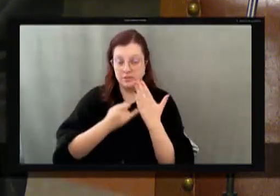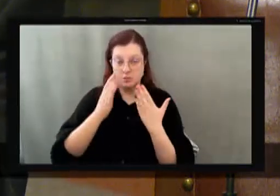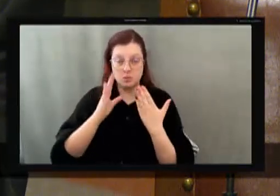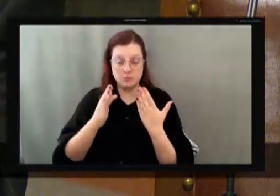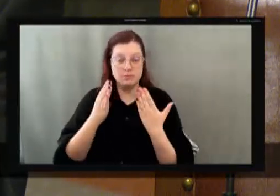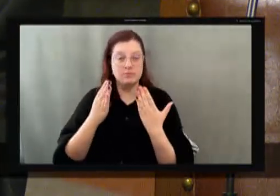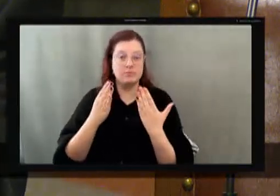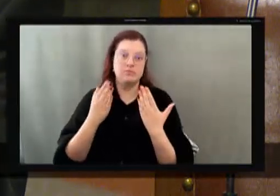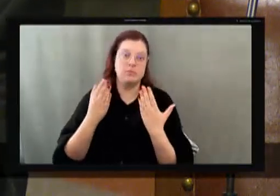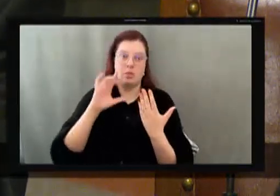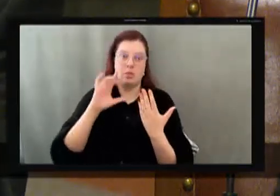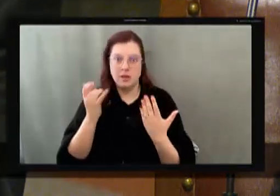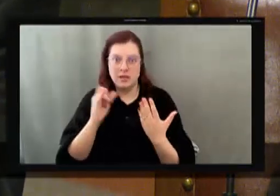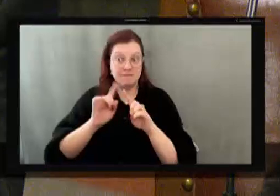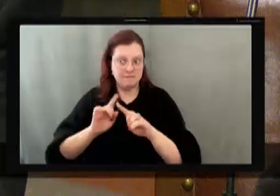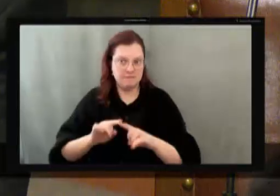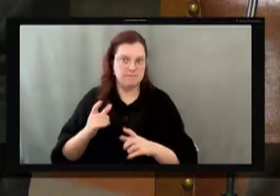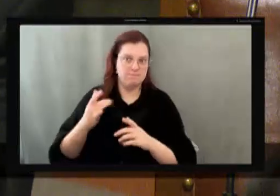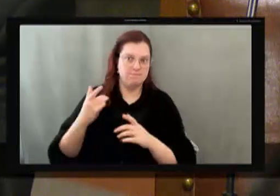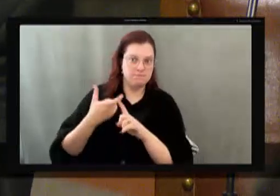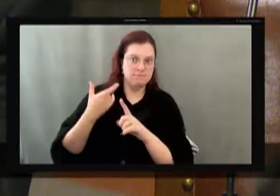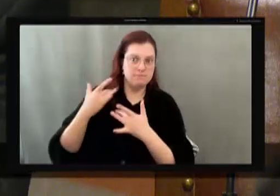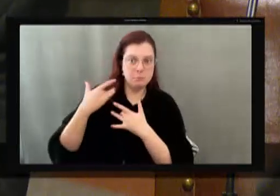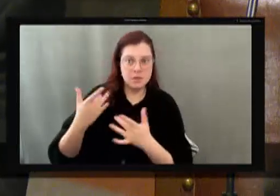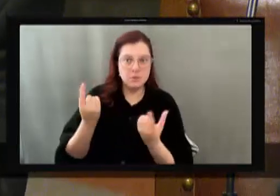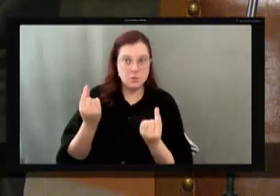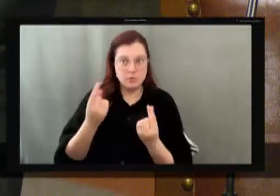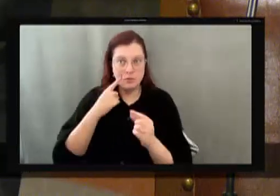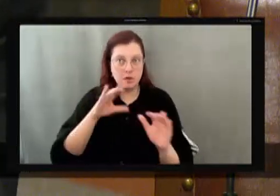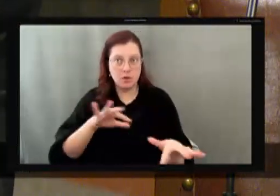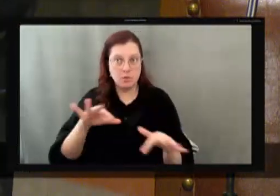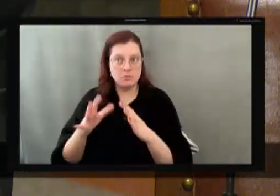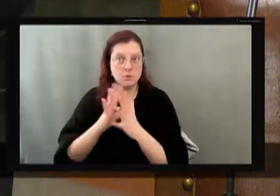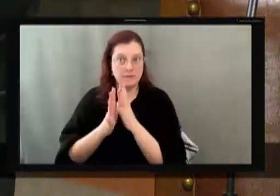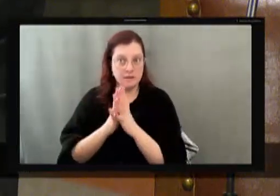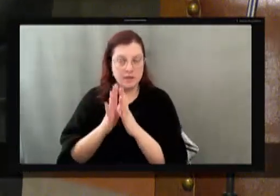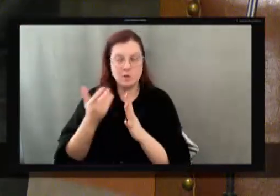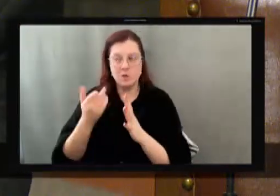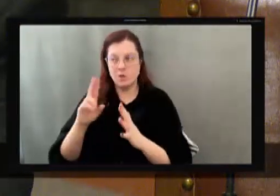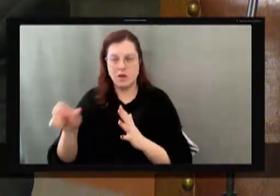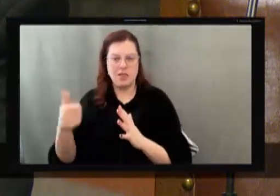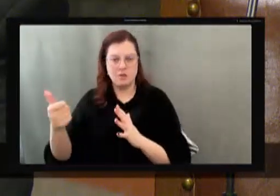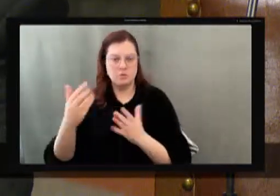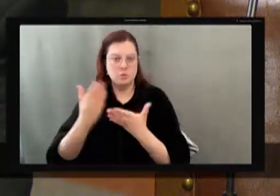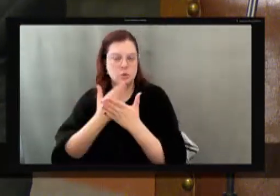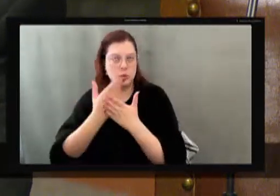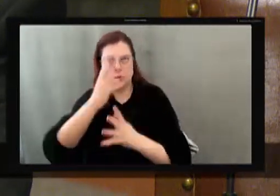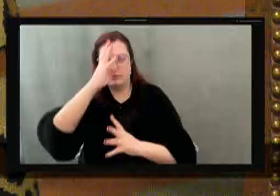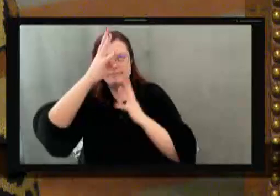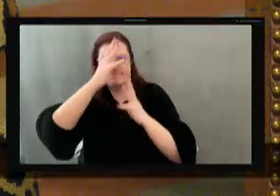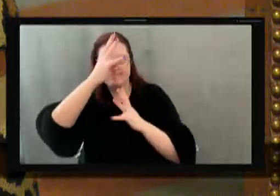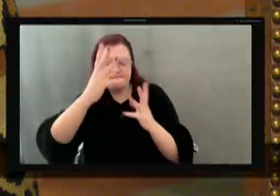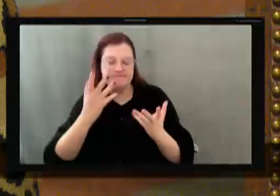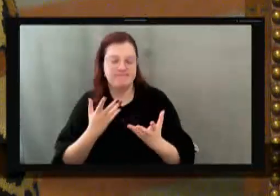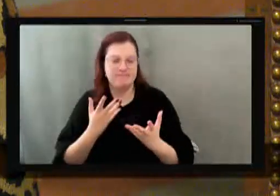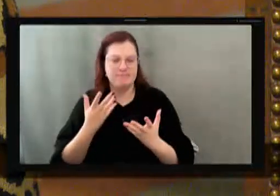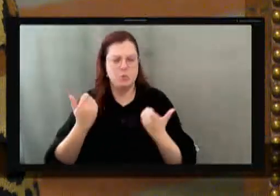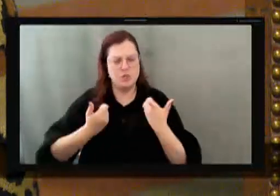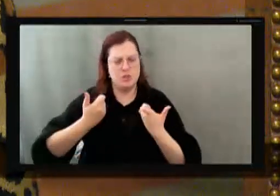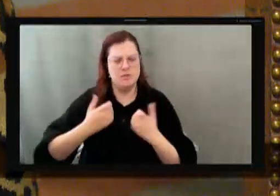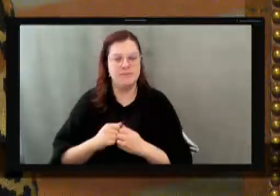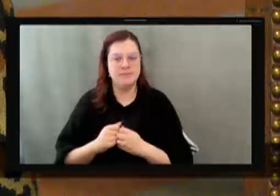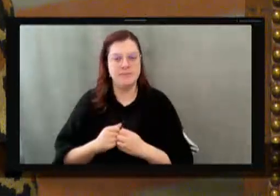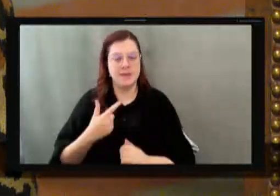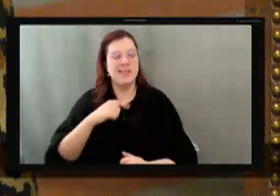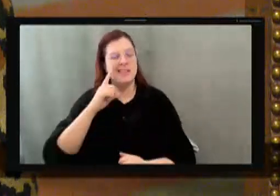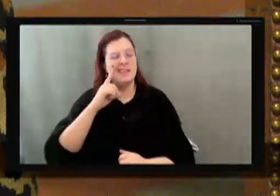that we already do, the calm traffic, or would these be like new innovative approaches? That's a great question. I think the idea is that they'd be new